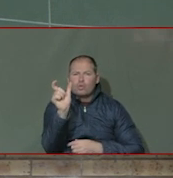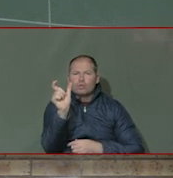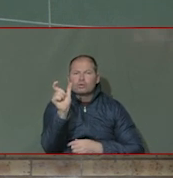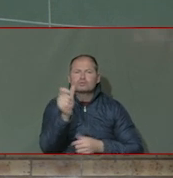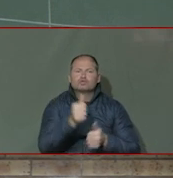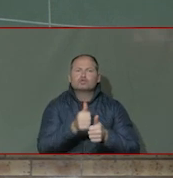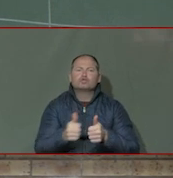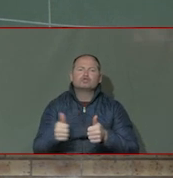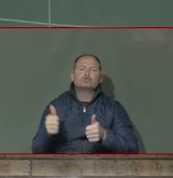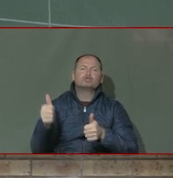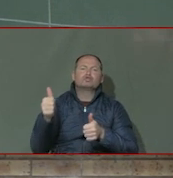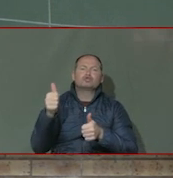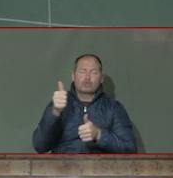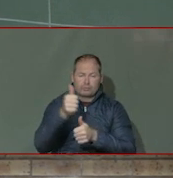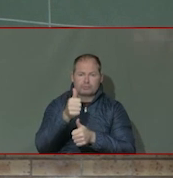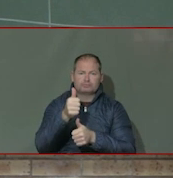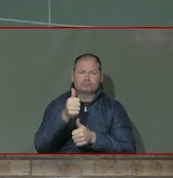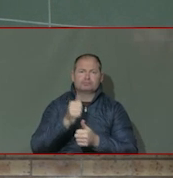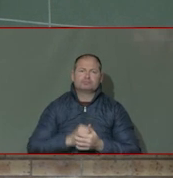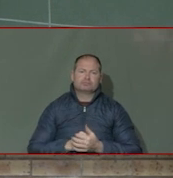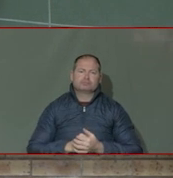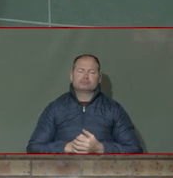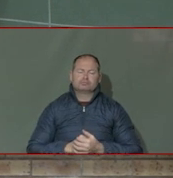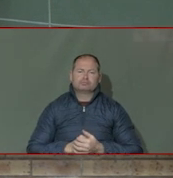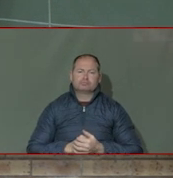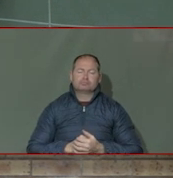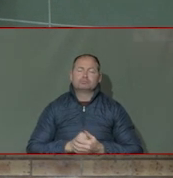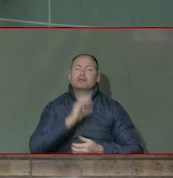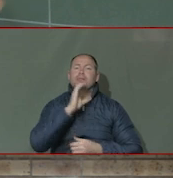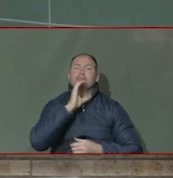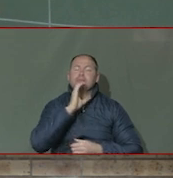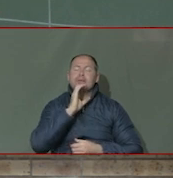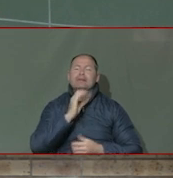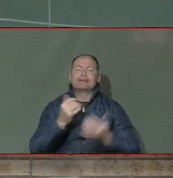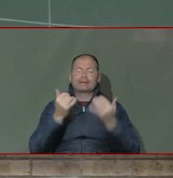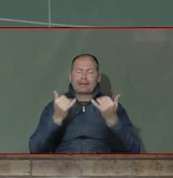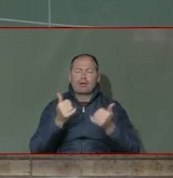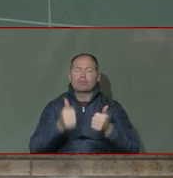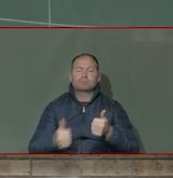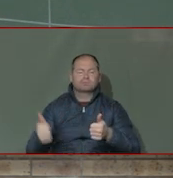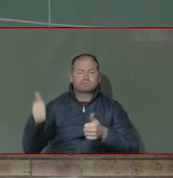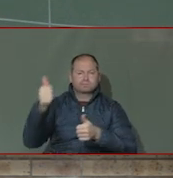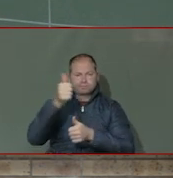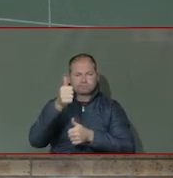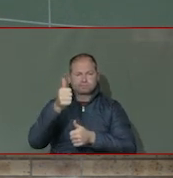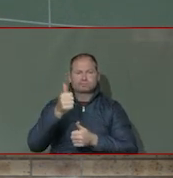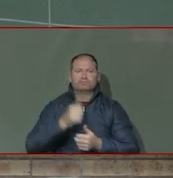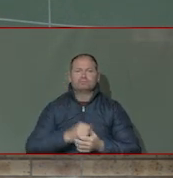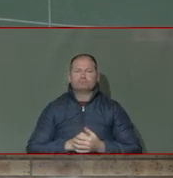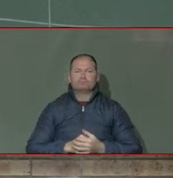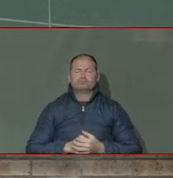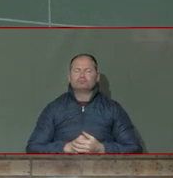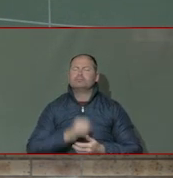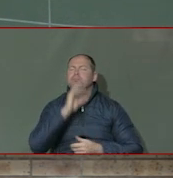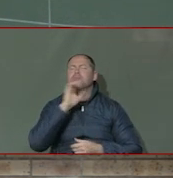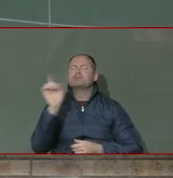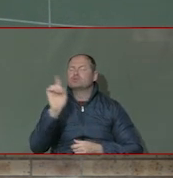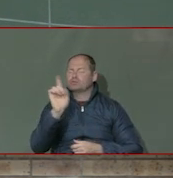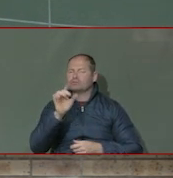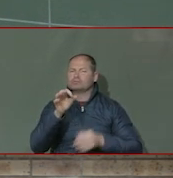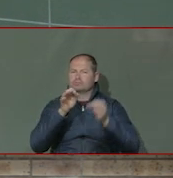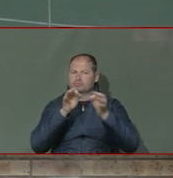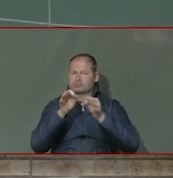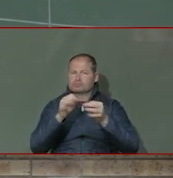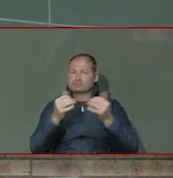dominant, because that's what it tells you. There is dominance here. Now, we'll talk now about what dominance really means. It's